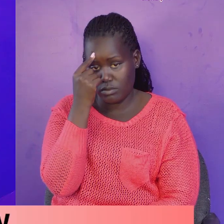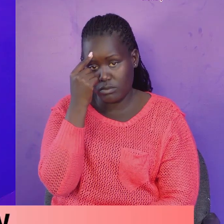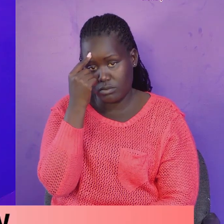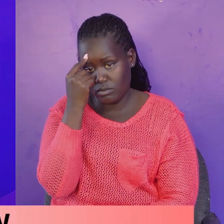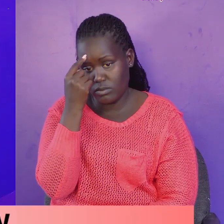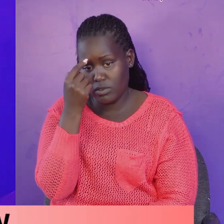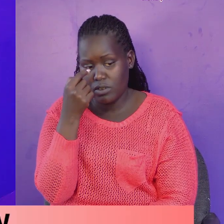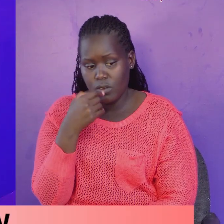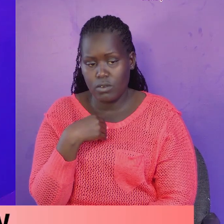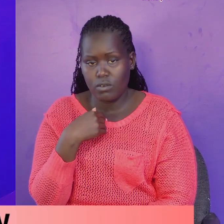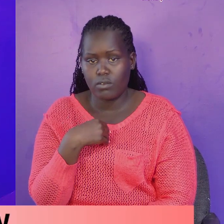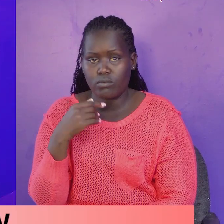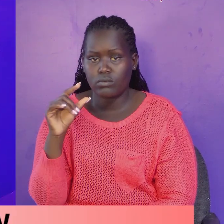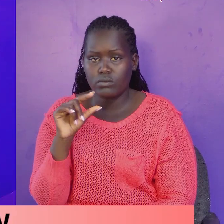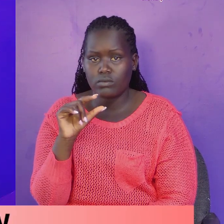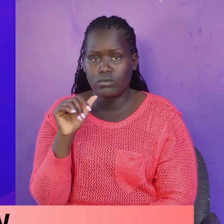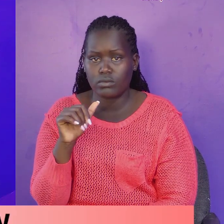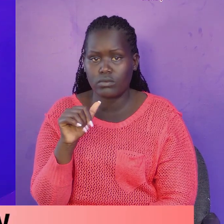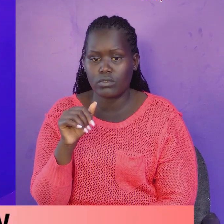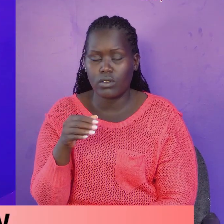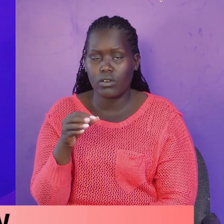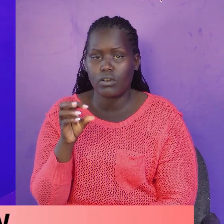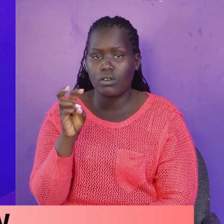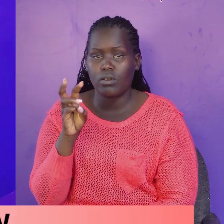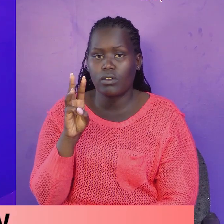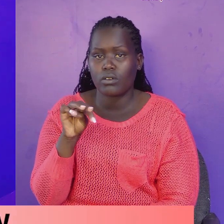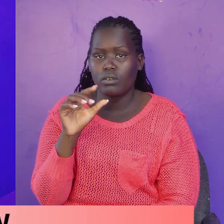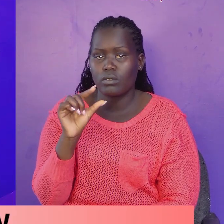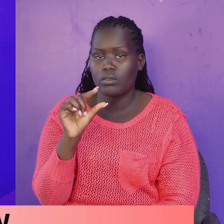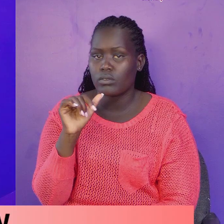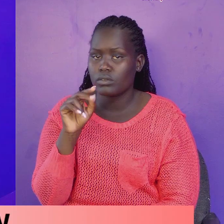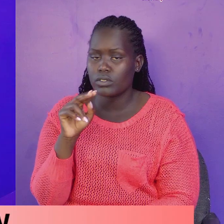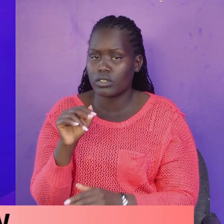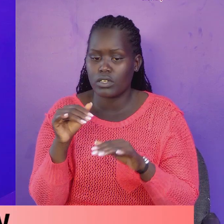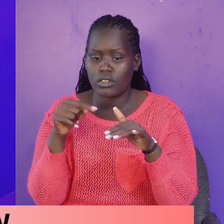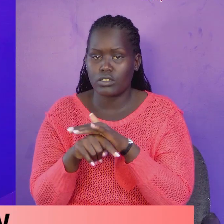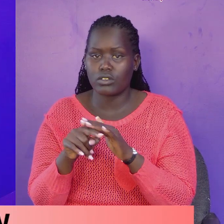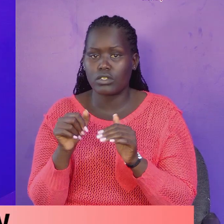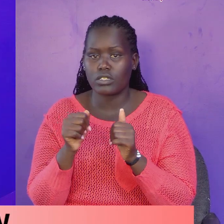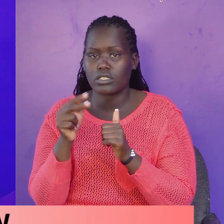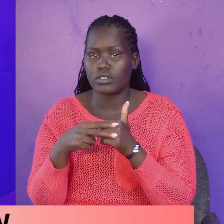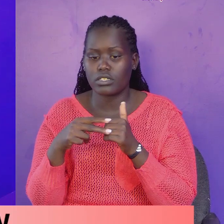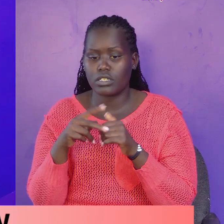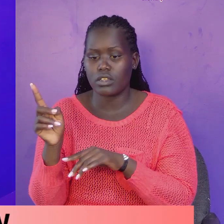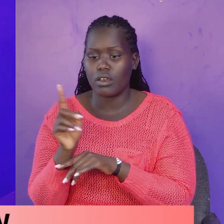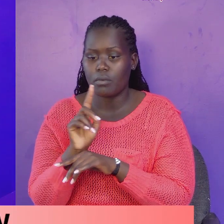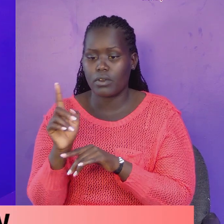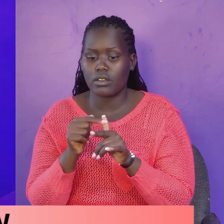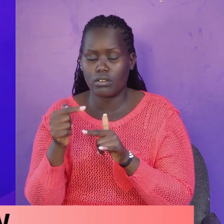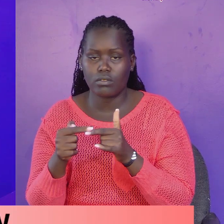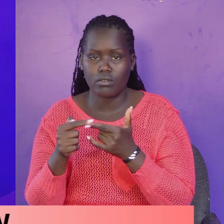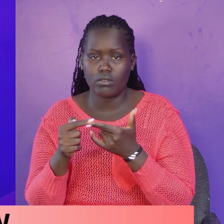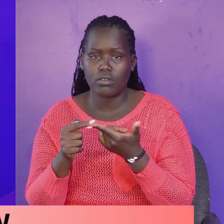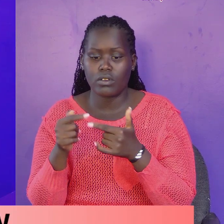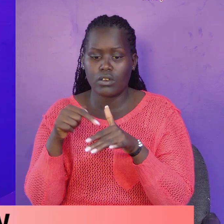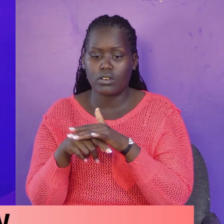we had Gakpo scoring. We had Virgil van Dijk. He scored in the 17th minute. Then we have Daniel Malen. He